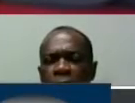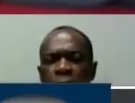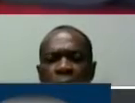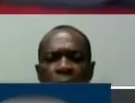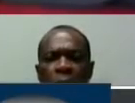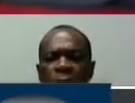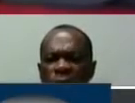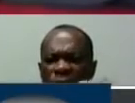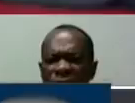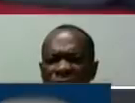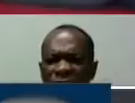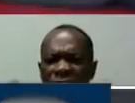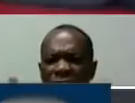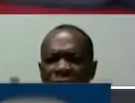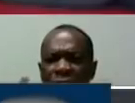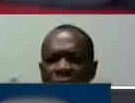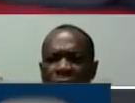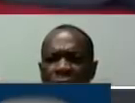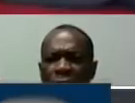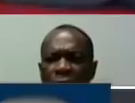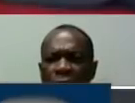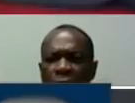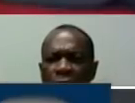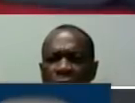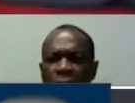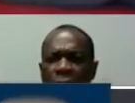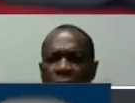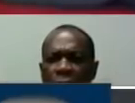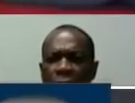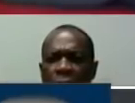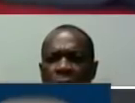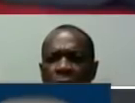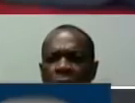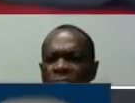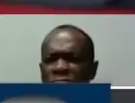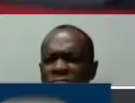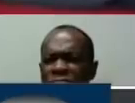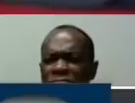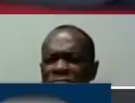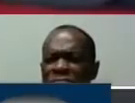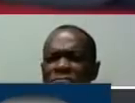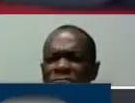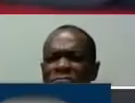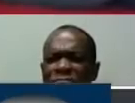what type of facility is it, and what is the capacity?